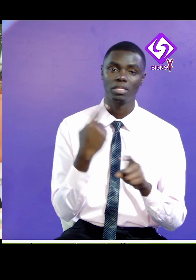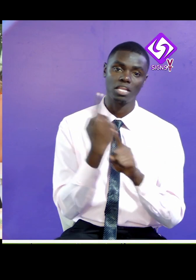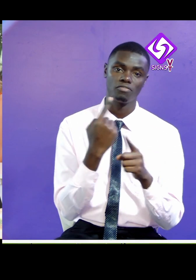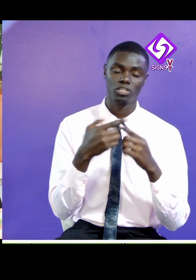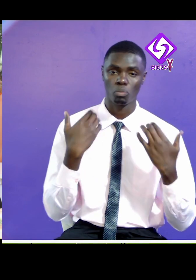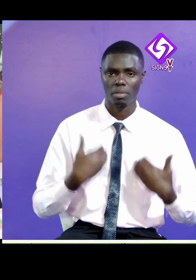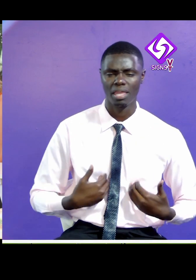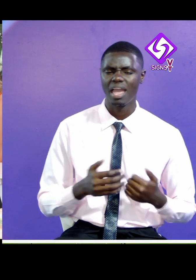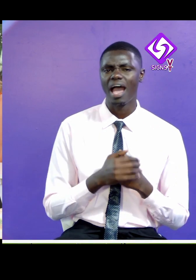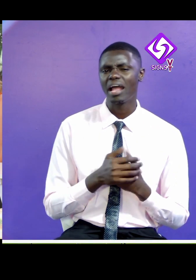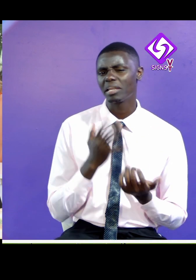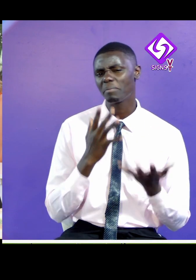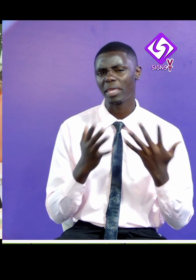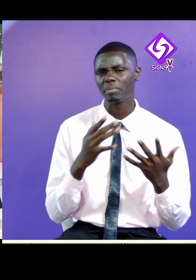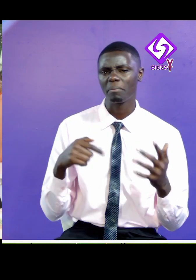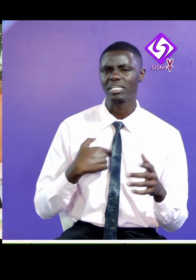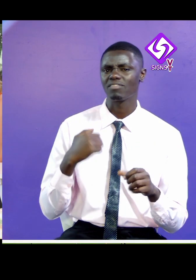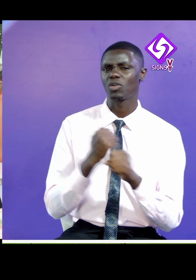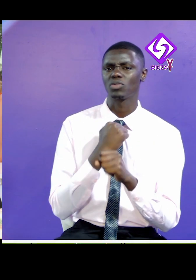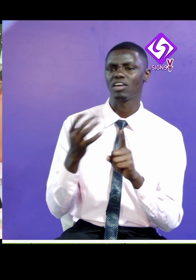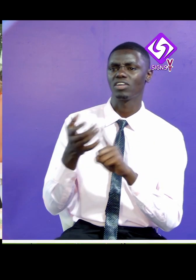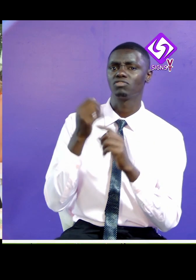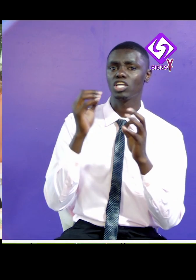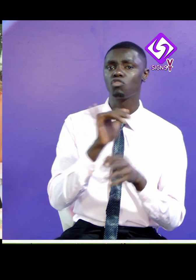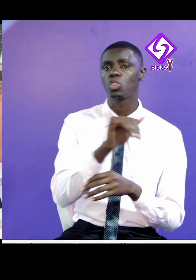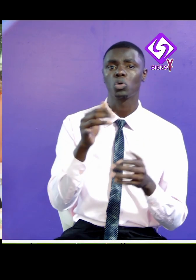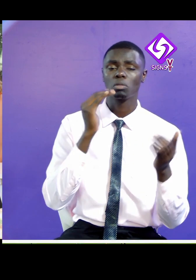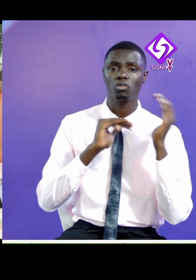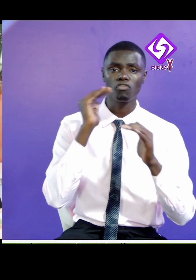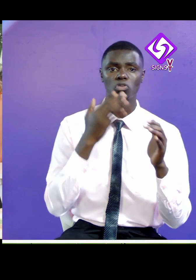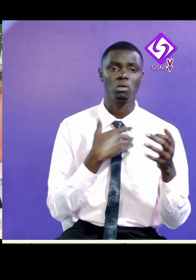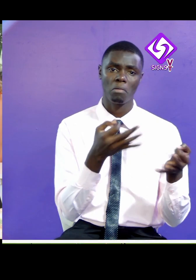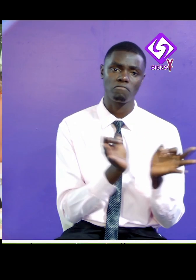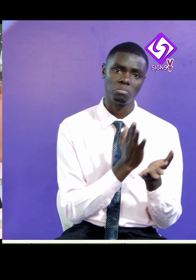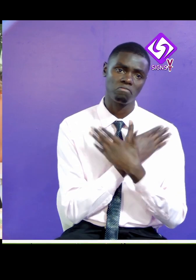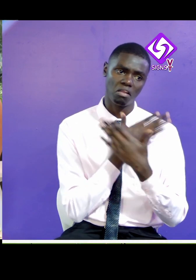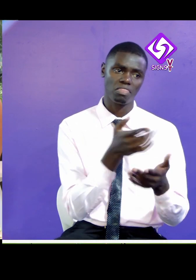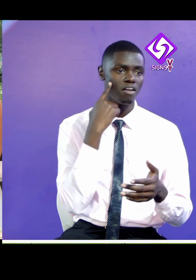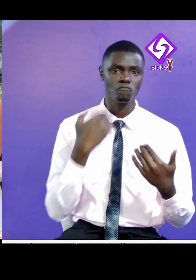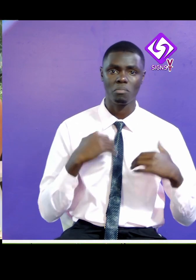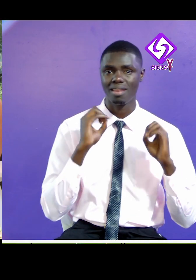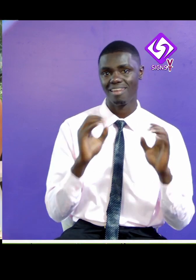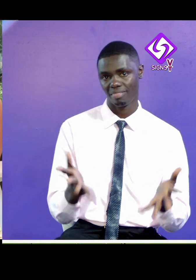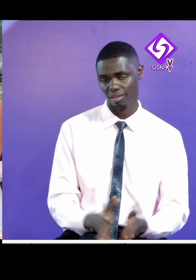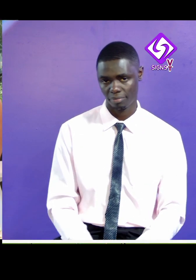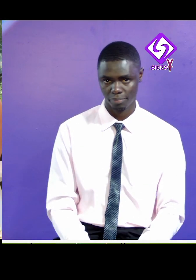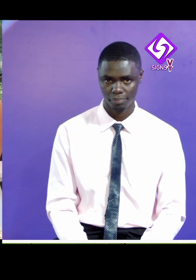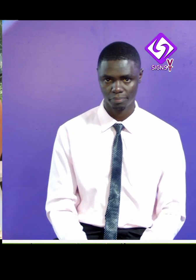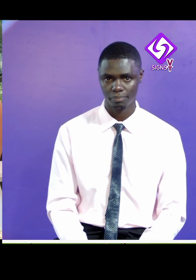to me. And I probably wouldn't be where I am now if those professionals, my family and friends, wasn't there for me.